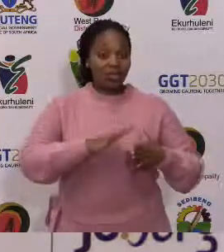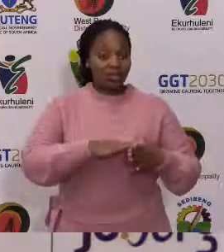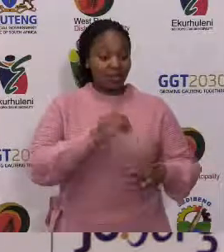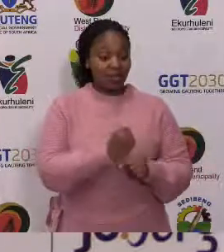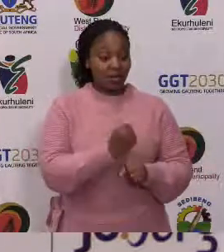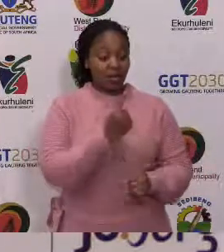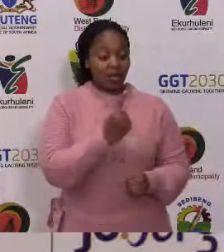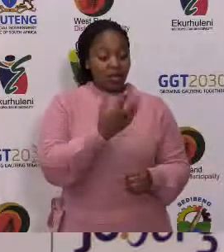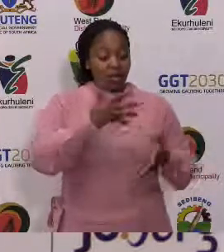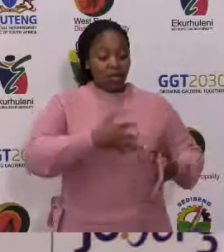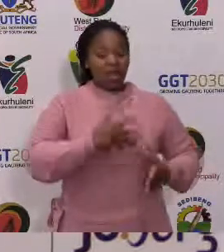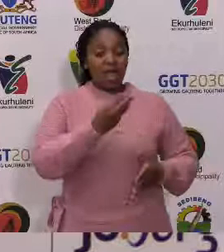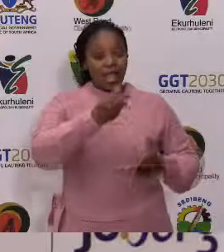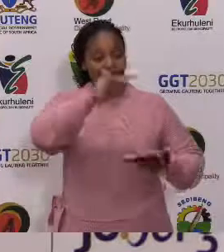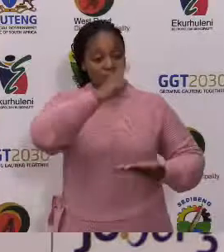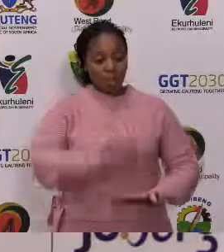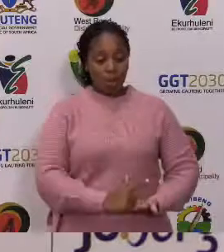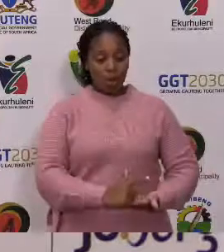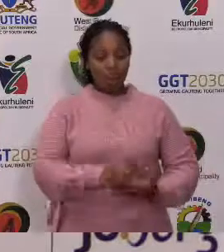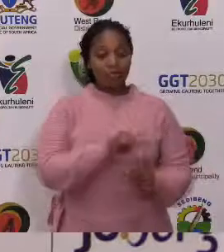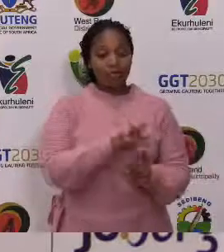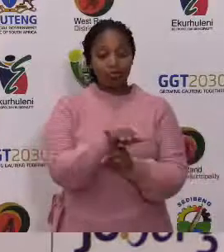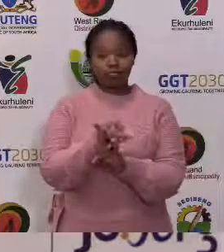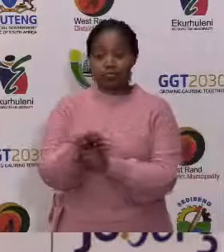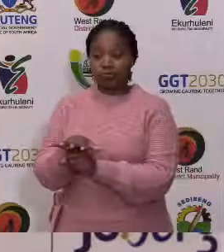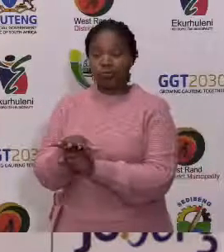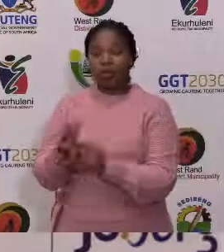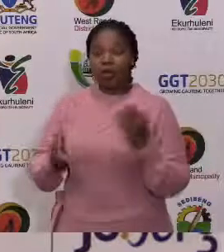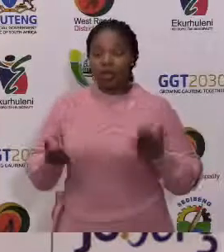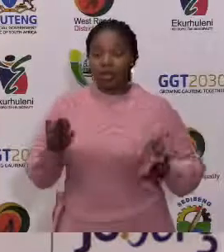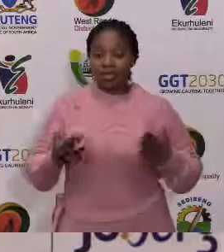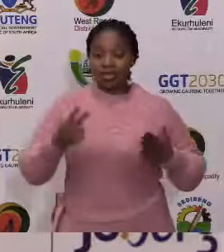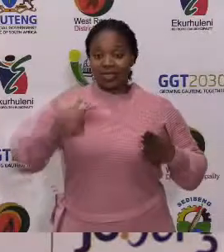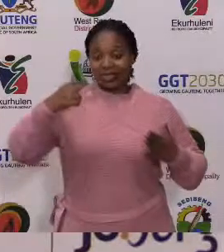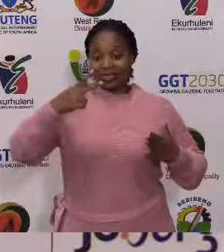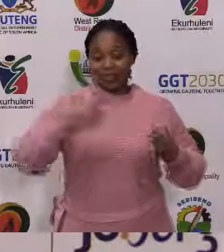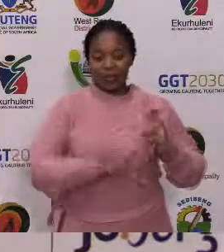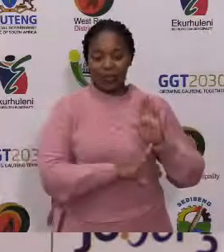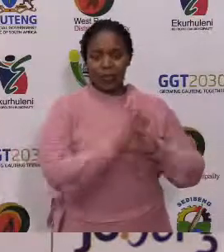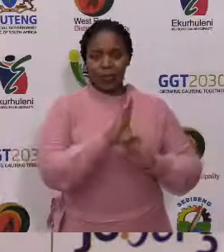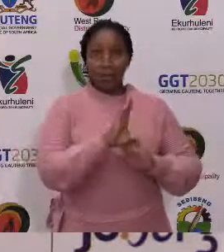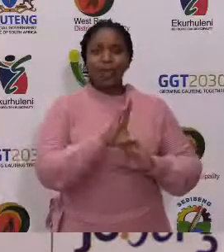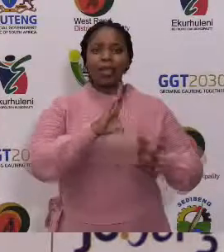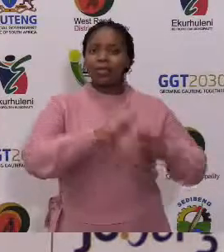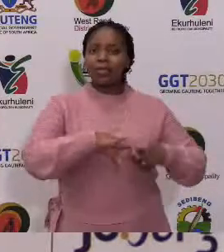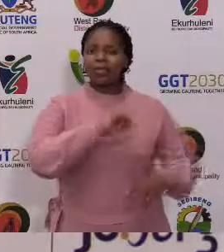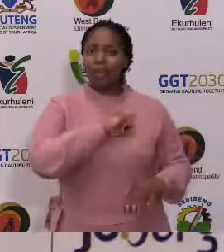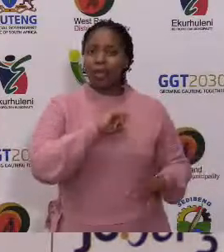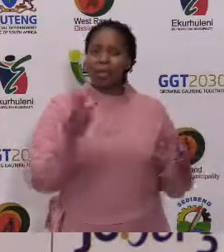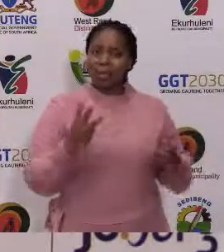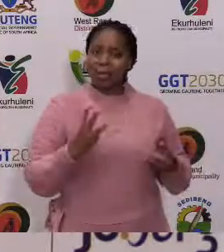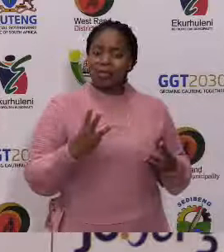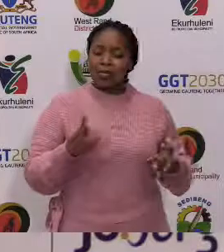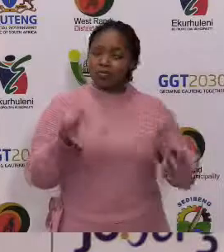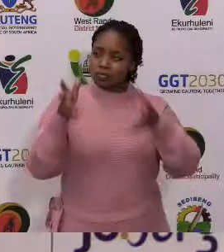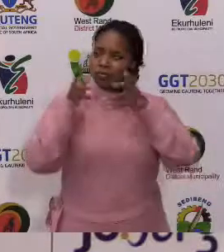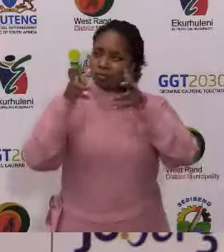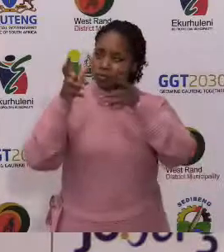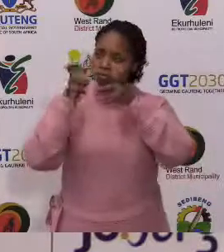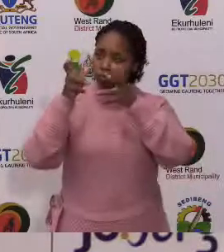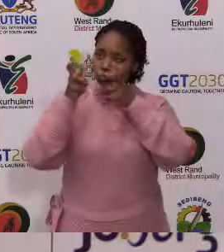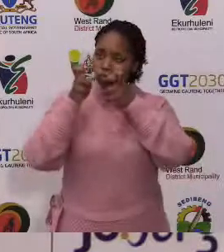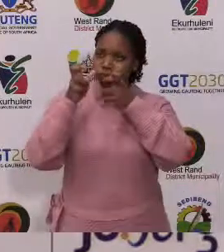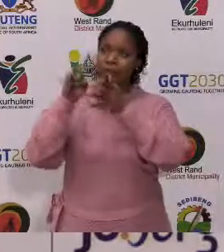lower infection comparatively during the second wave is because people got the message. They got